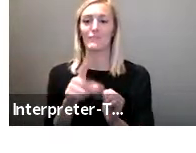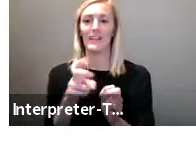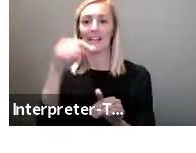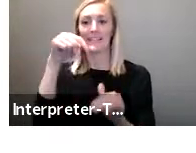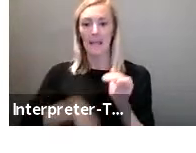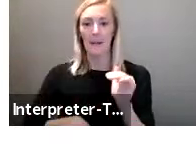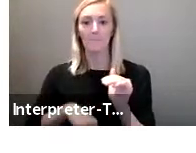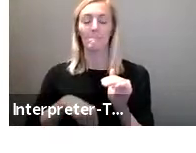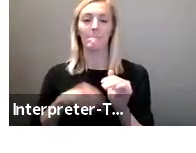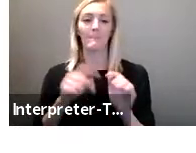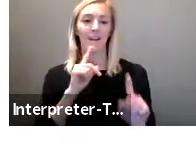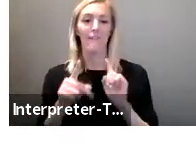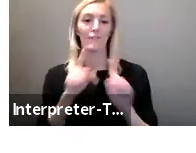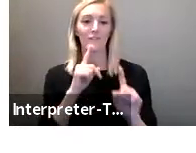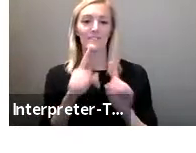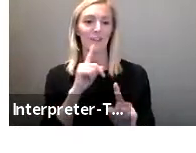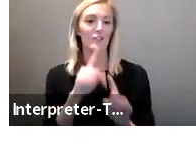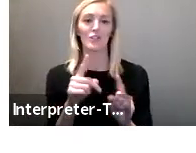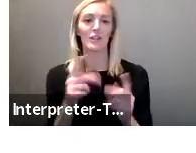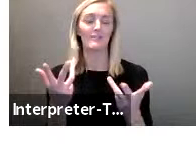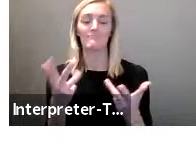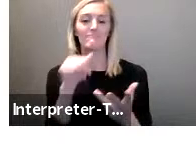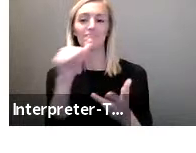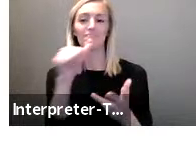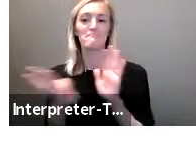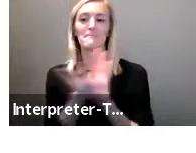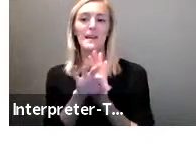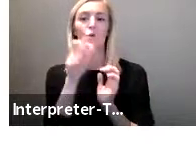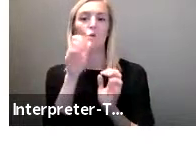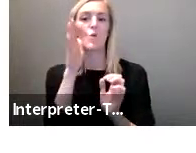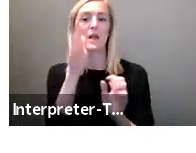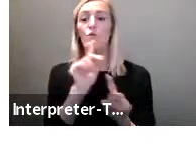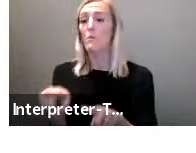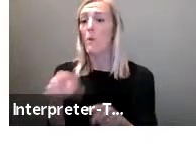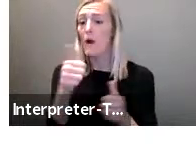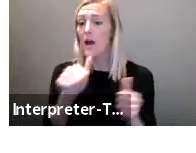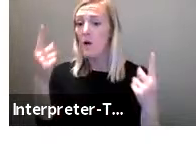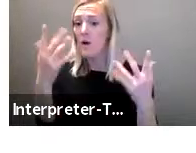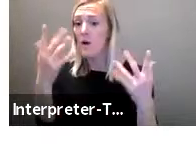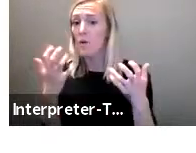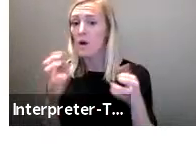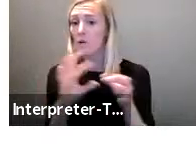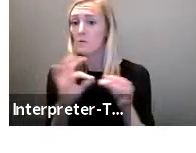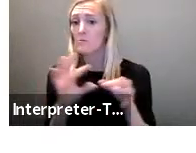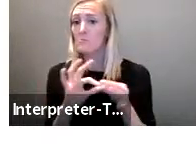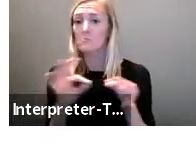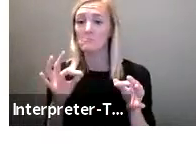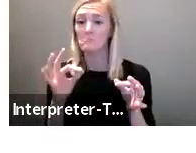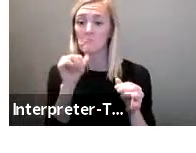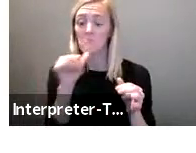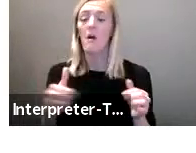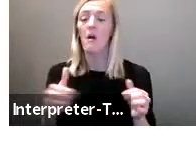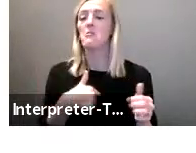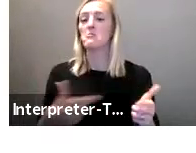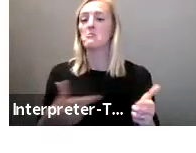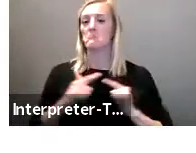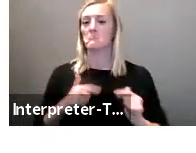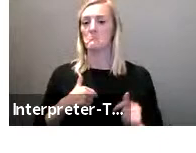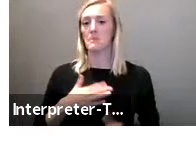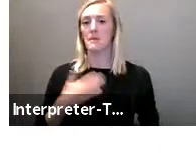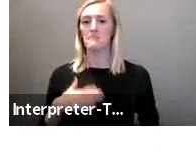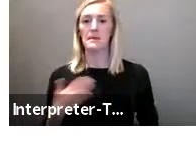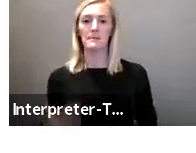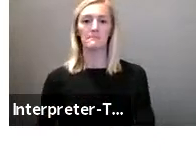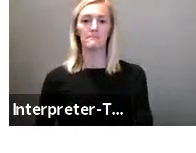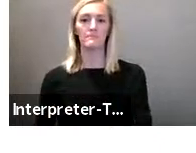to pick who was going to report out. But if there's someone really quickly who would like to do it, otherwise I'm happy to do it.